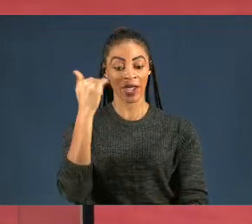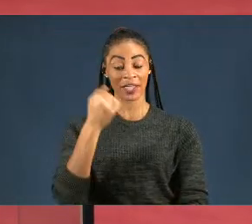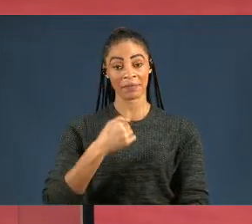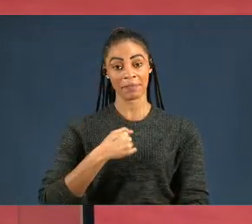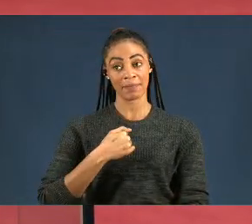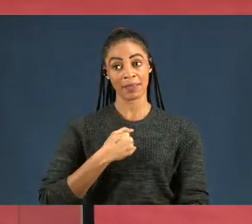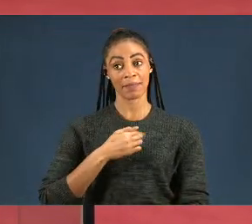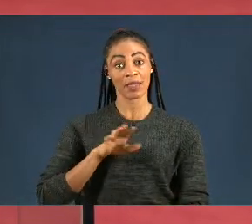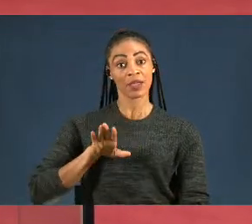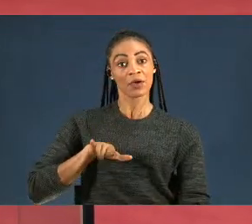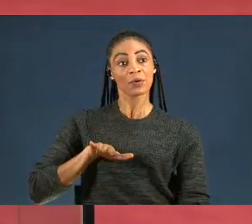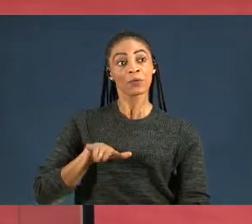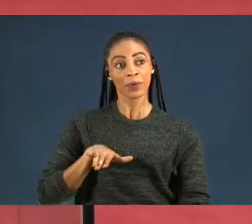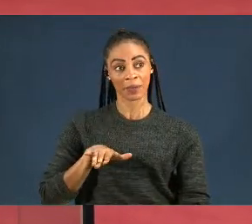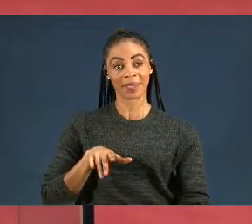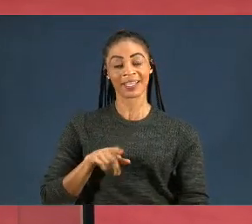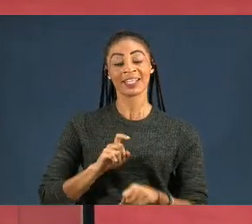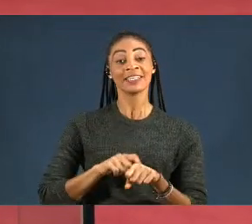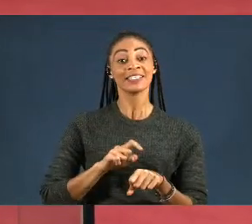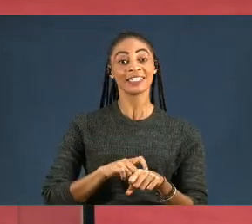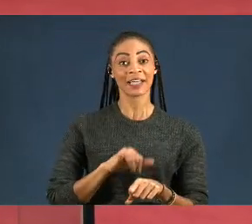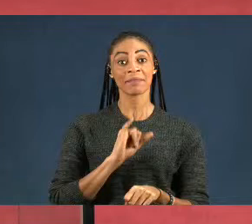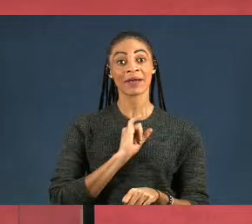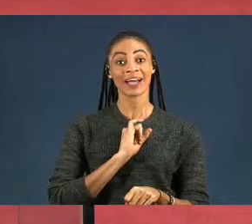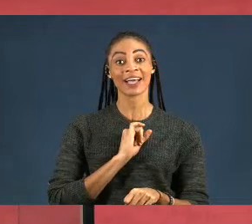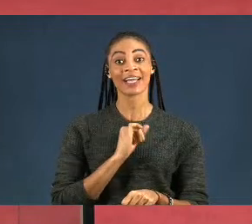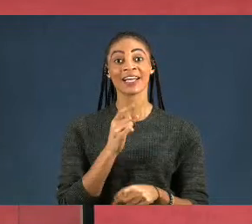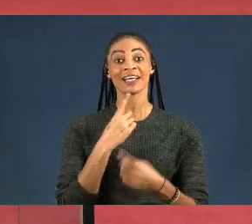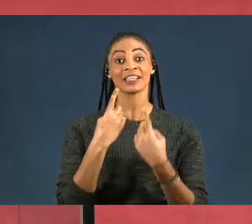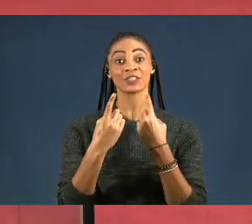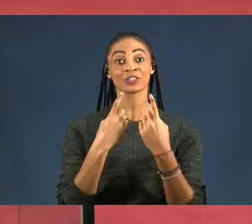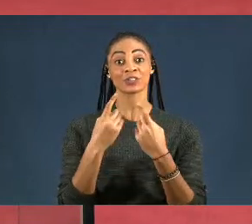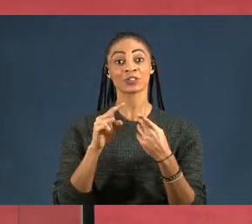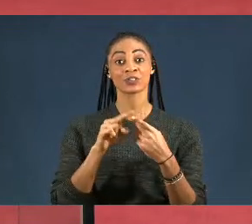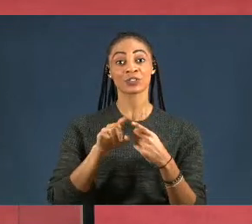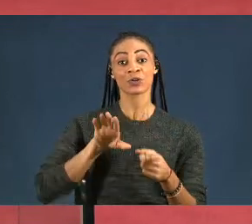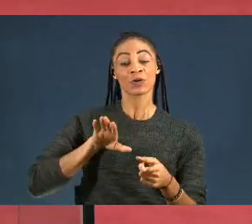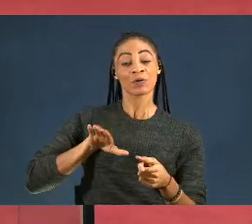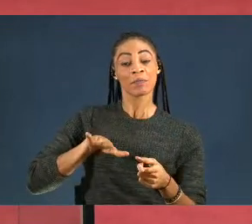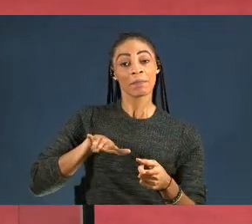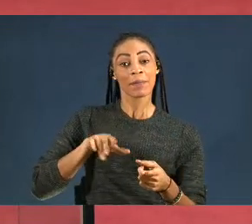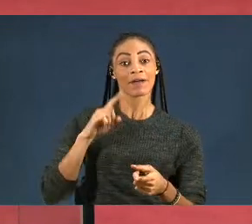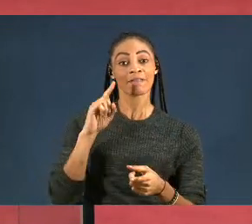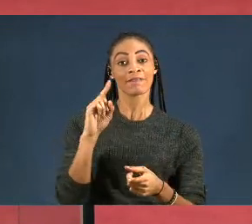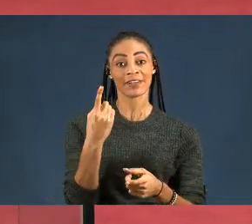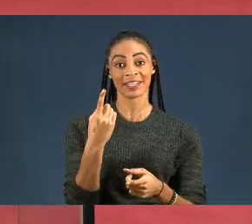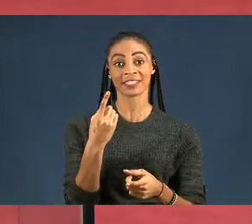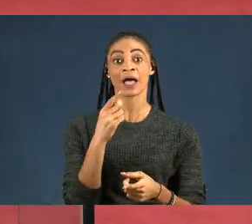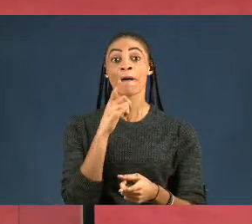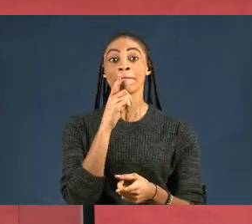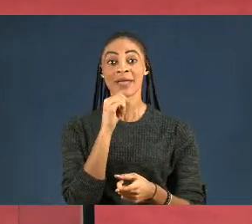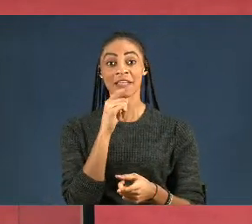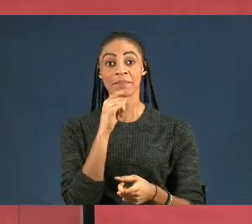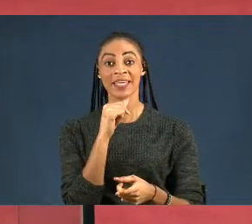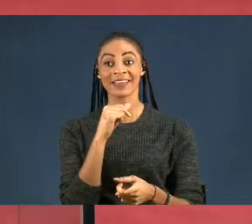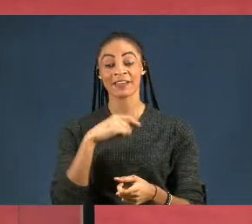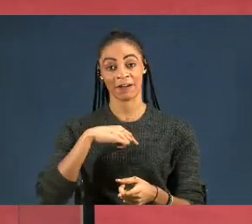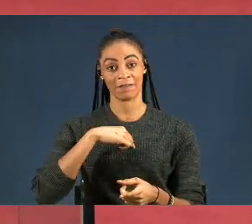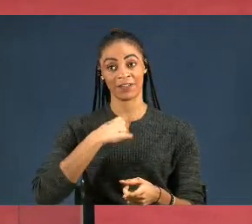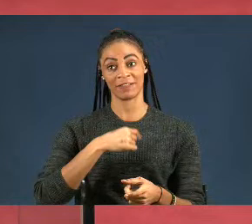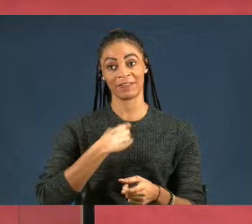first, the men feel safe. Like sijakuja kuwasumbua. Sindio Pastor Rick? Sino vile Pastor Rick